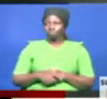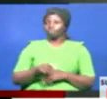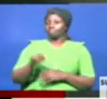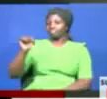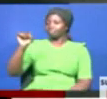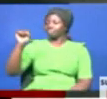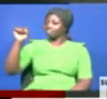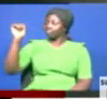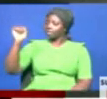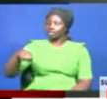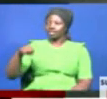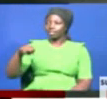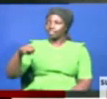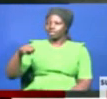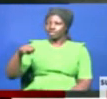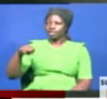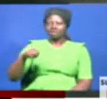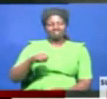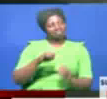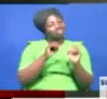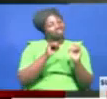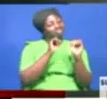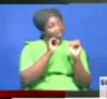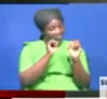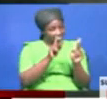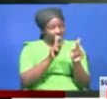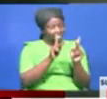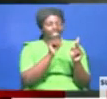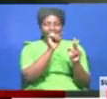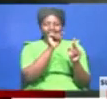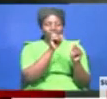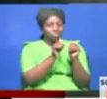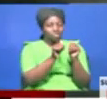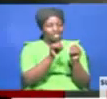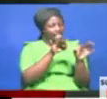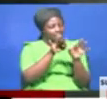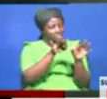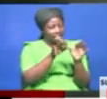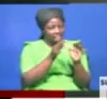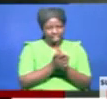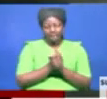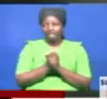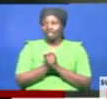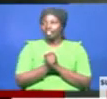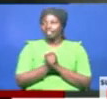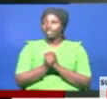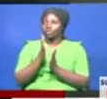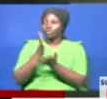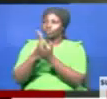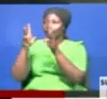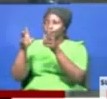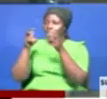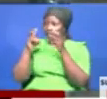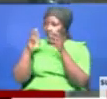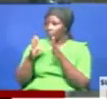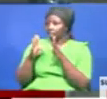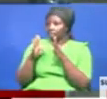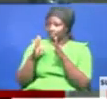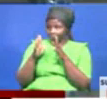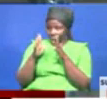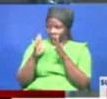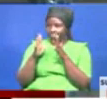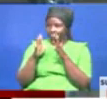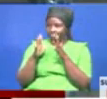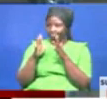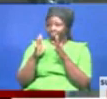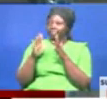Yes. What are these grounds? Maybe take us through that. What are the grounds? And indeed, viewers, the grounds and the